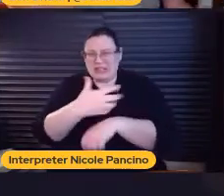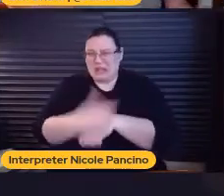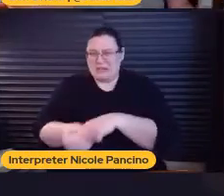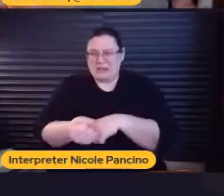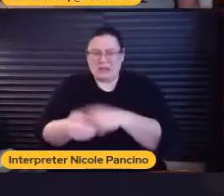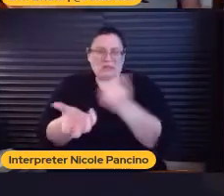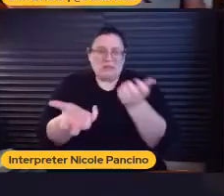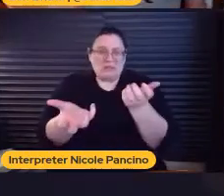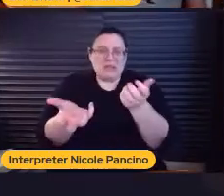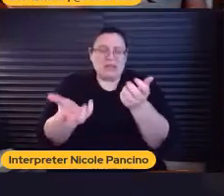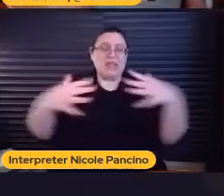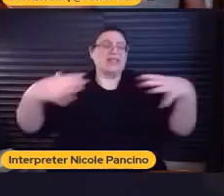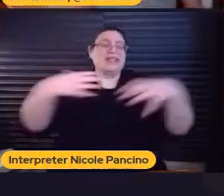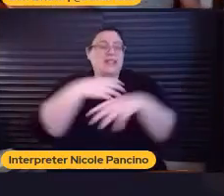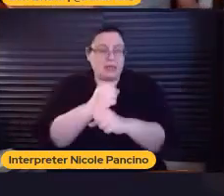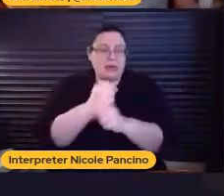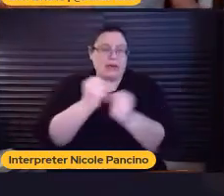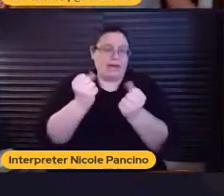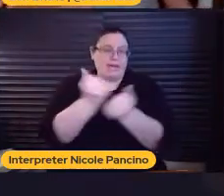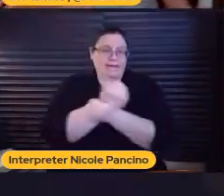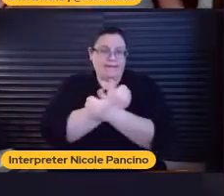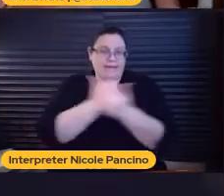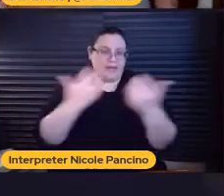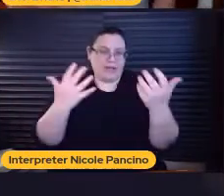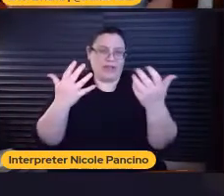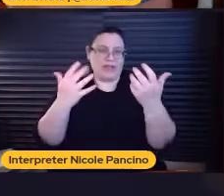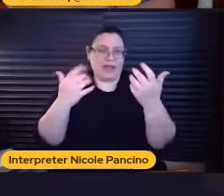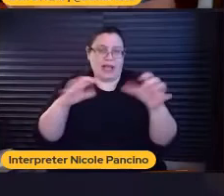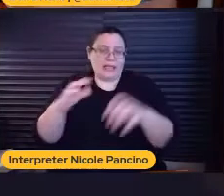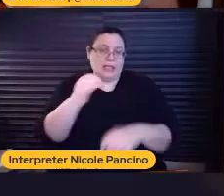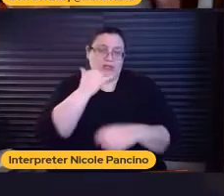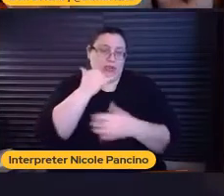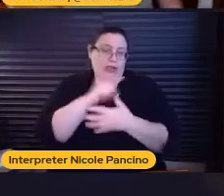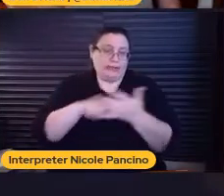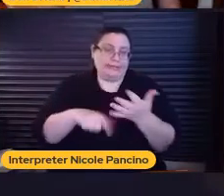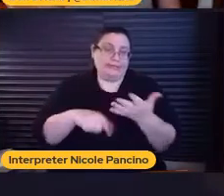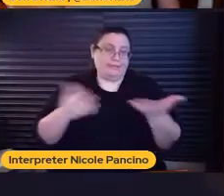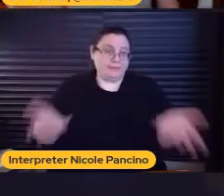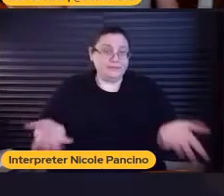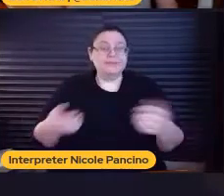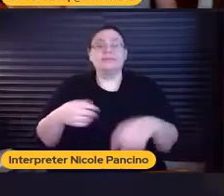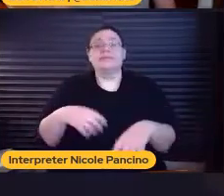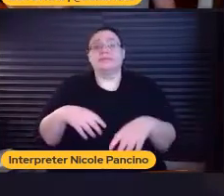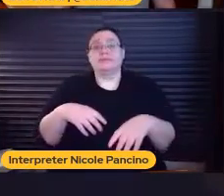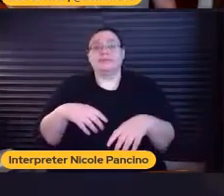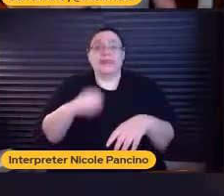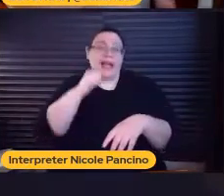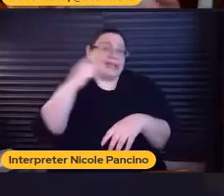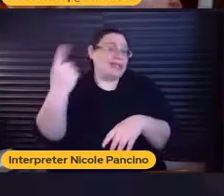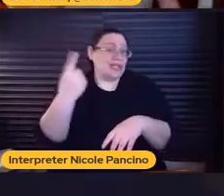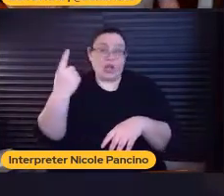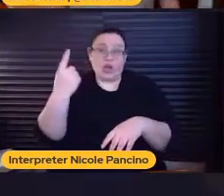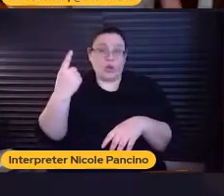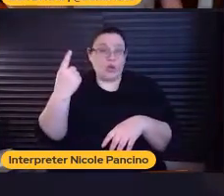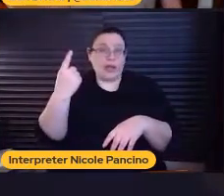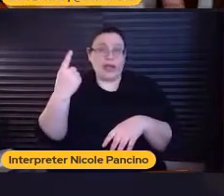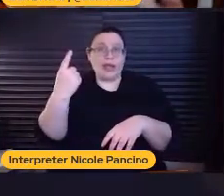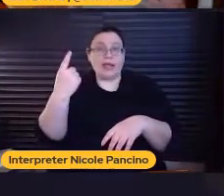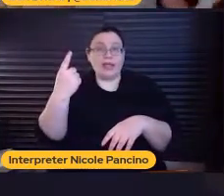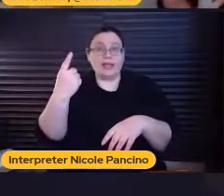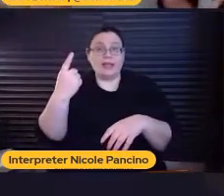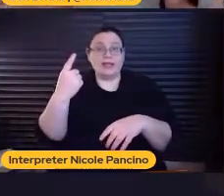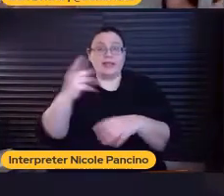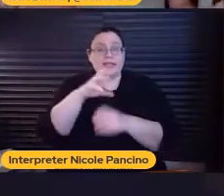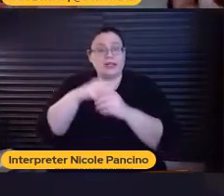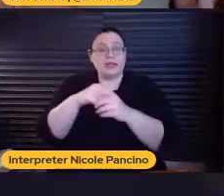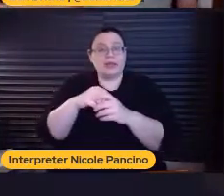a summary of all the things that I did wrong. I didn't always put in thought about mechanical sympathy. I